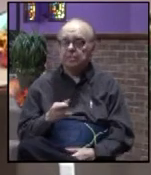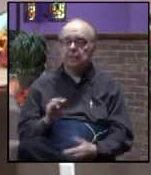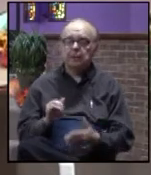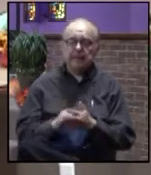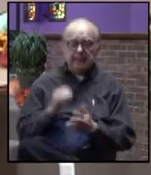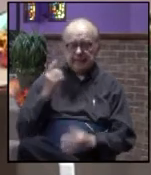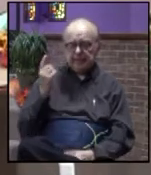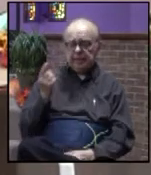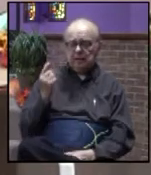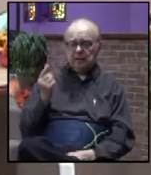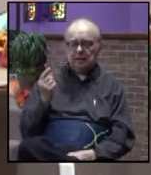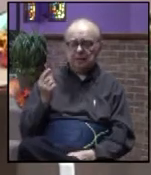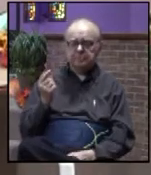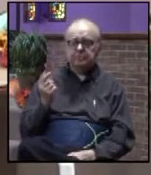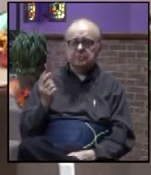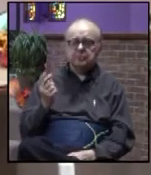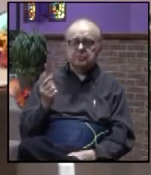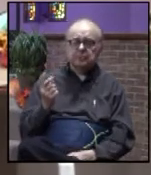think, you know,